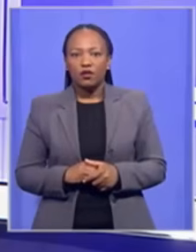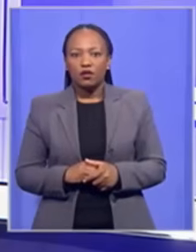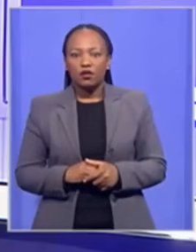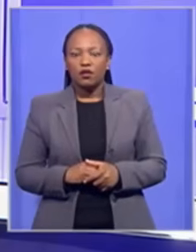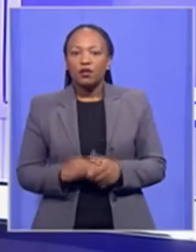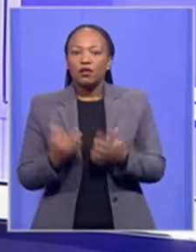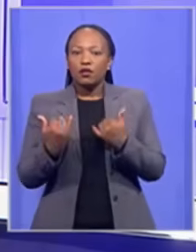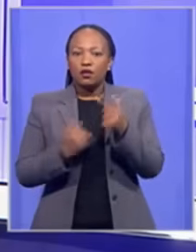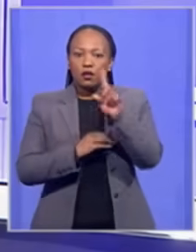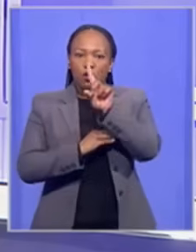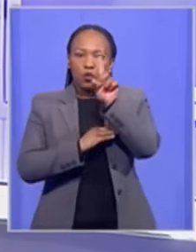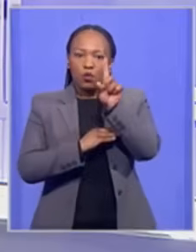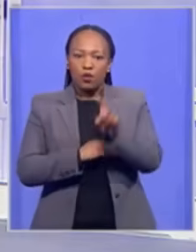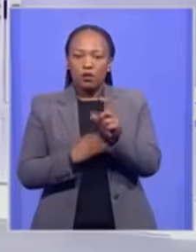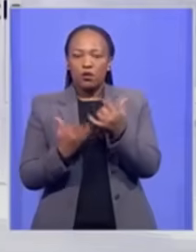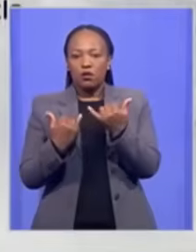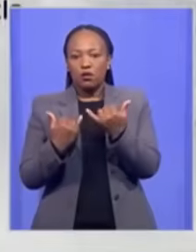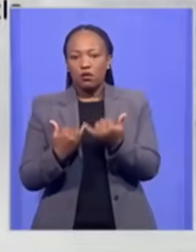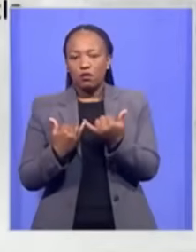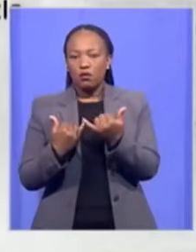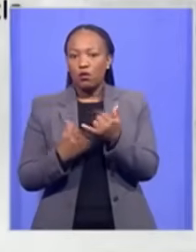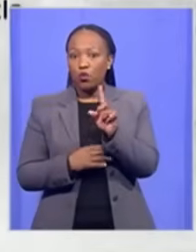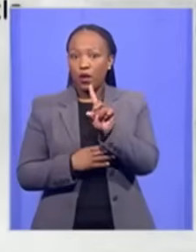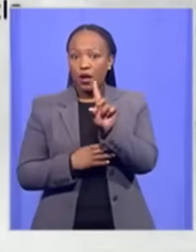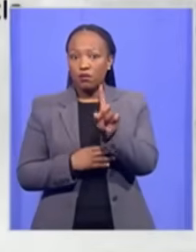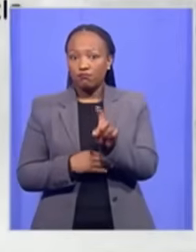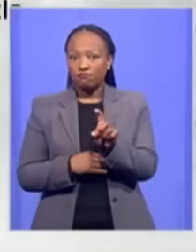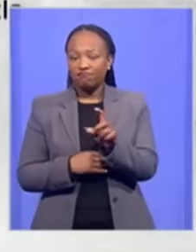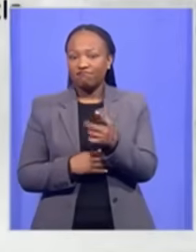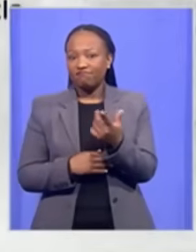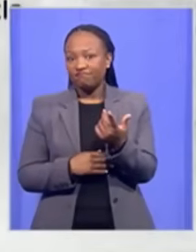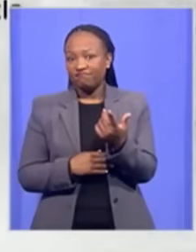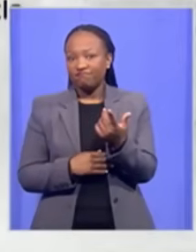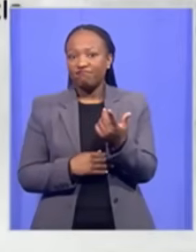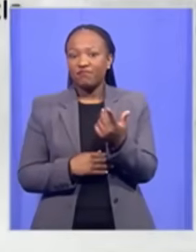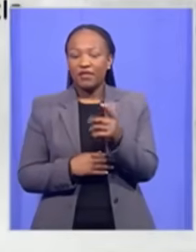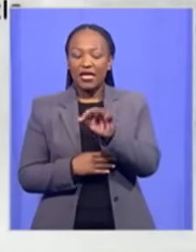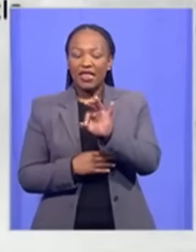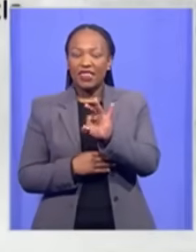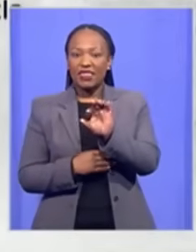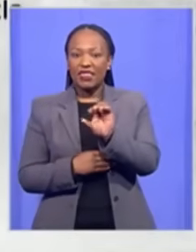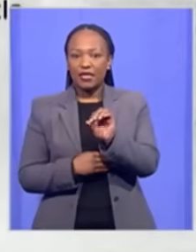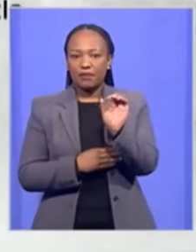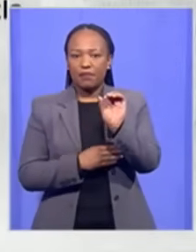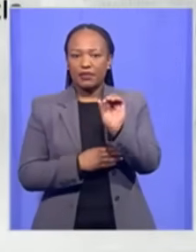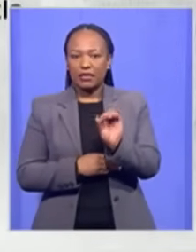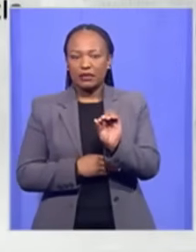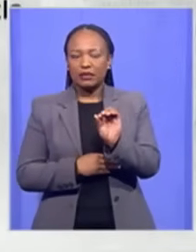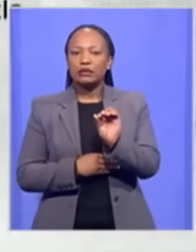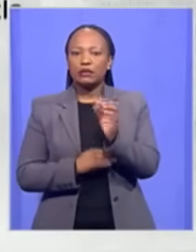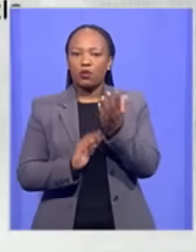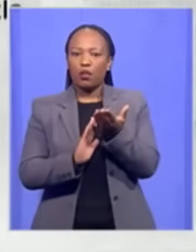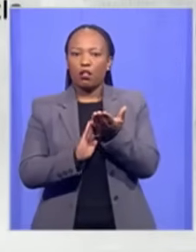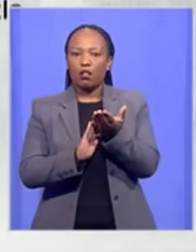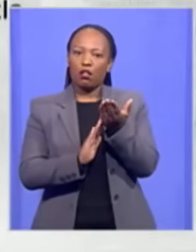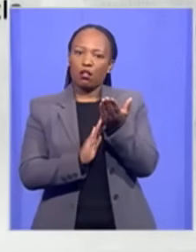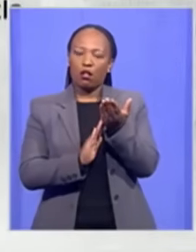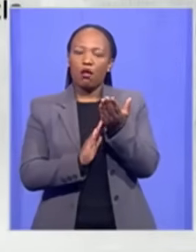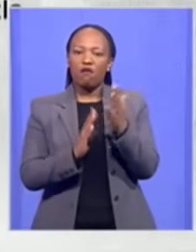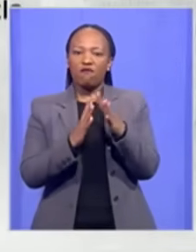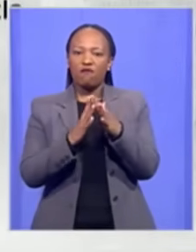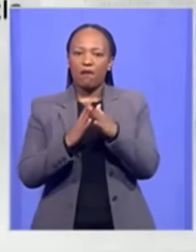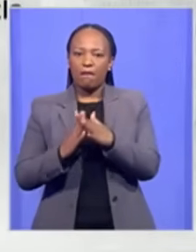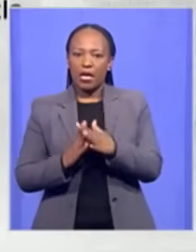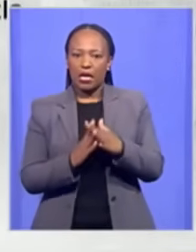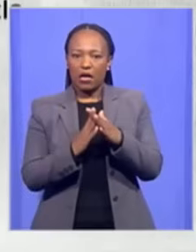rena letšatši la lehono go dikgokagano tša leago re botšišitšeng gore go letetše gore koketšo ya ditefišo tša diperesente tše 30 ya diromelantle ka